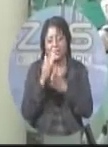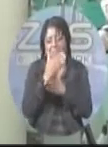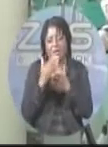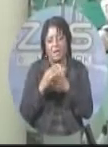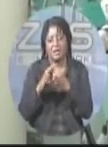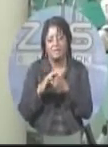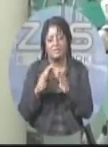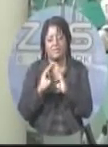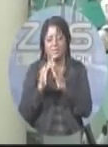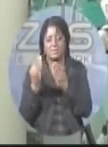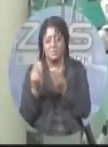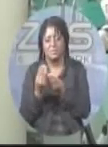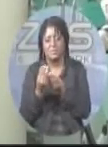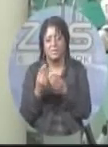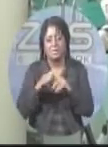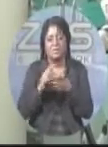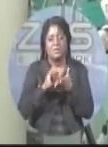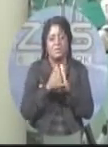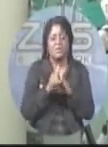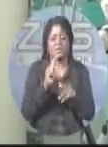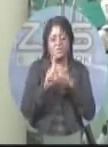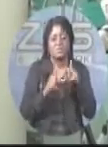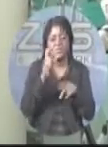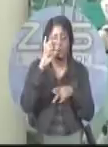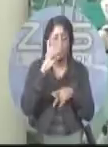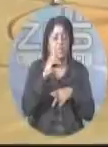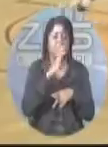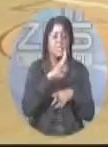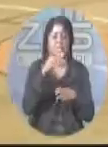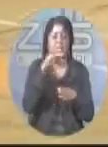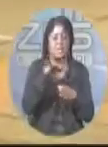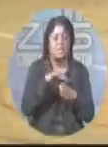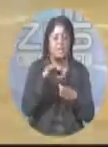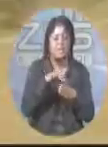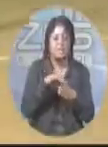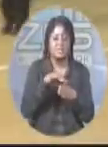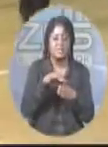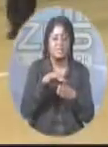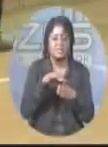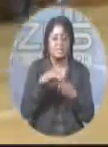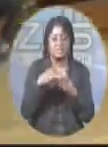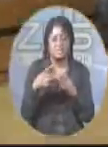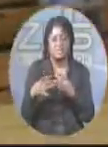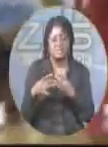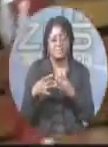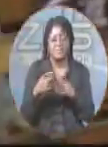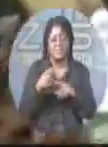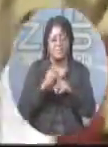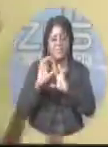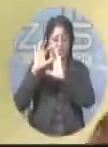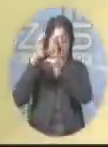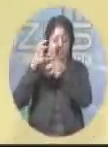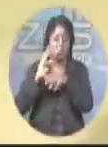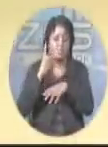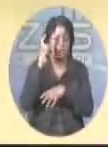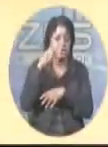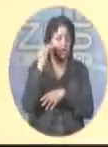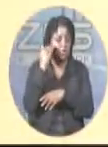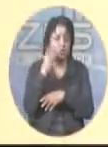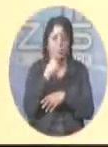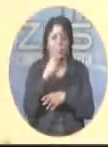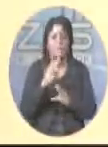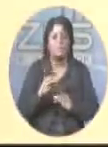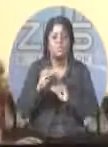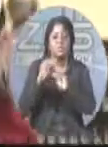executive, but those persons would be elected by the vote on. From the basketball beat, we should know who would be moving on to play for the New